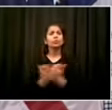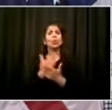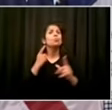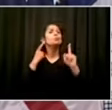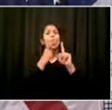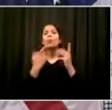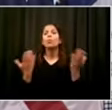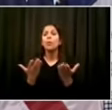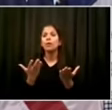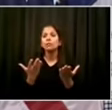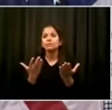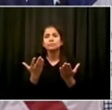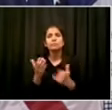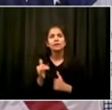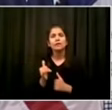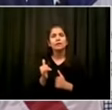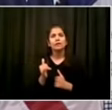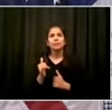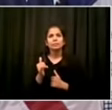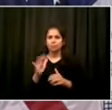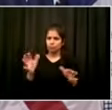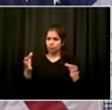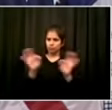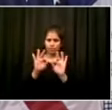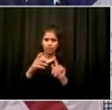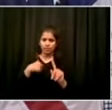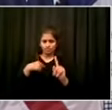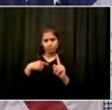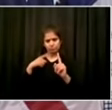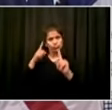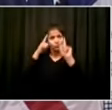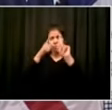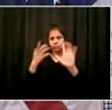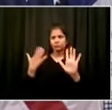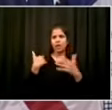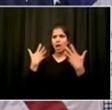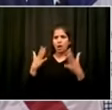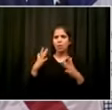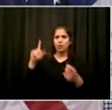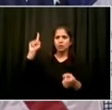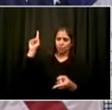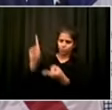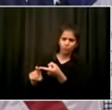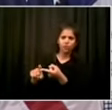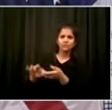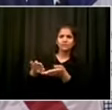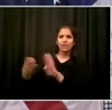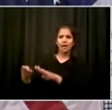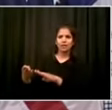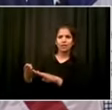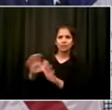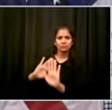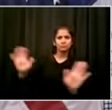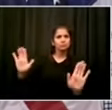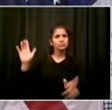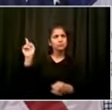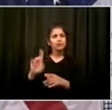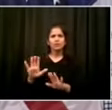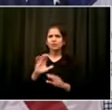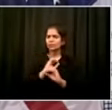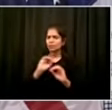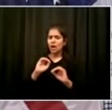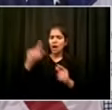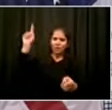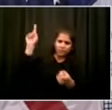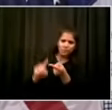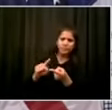police officer or anyone in this city. Avoiding property damage, never allowing a repeat